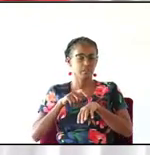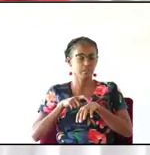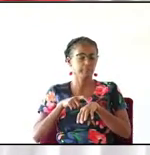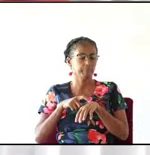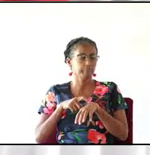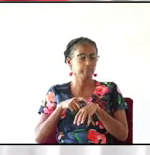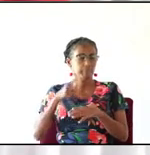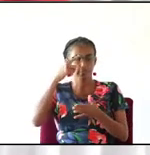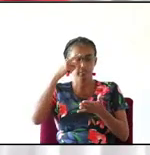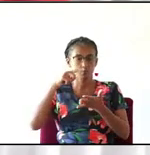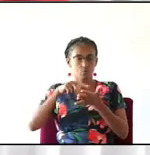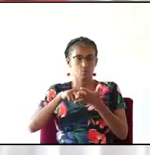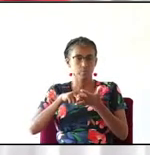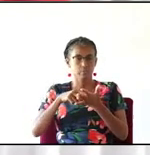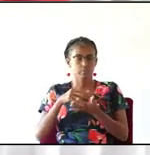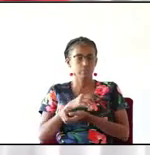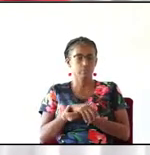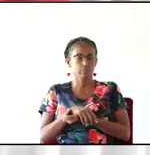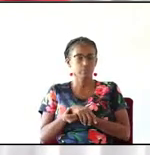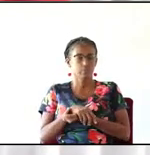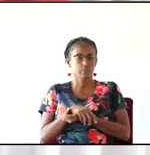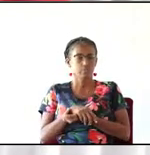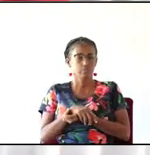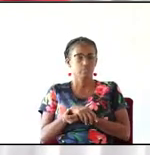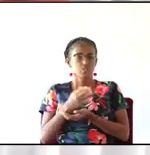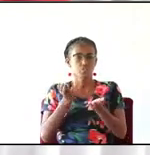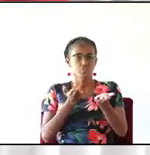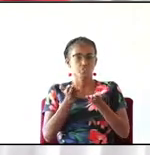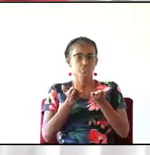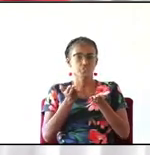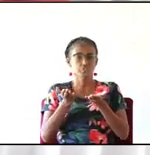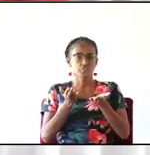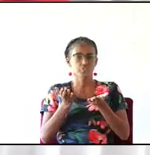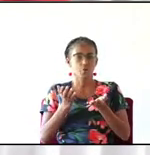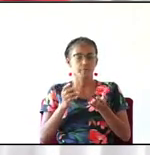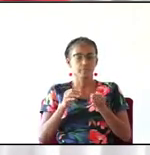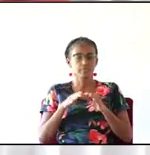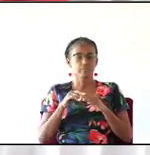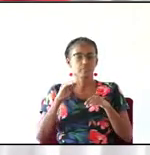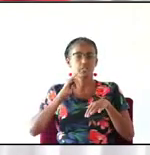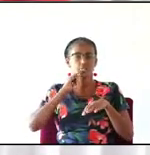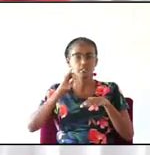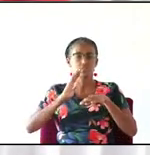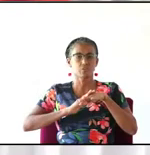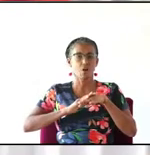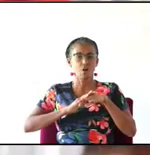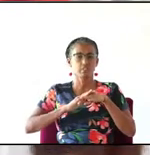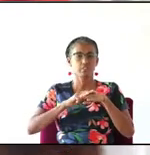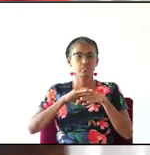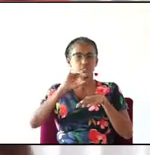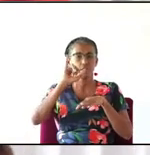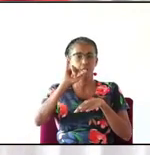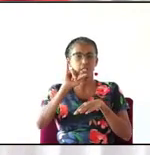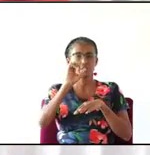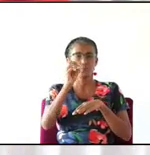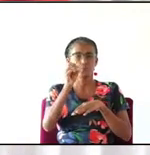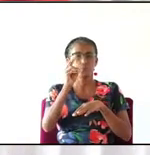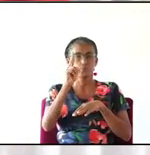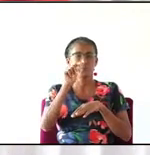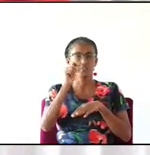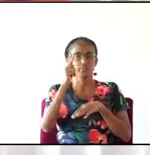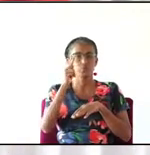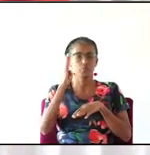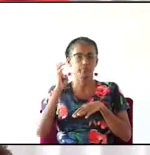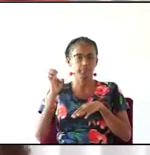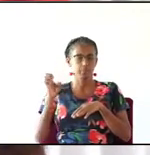here for us as well. Service is being streamed live on YouTube, and you can connect with